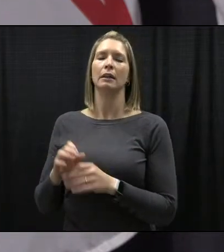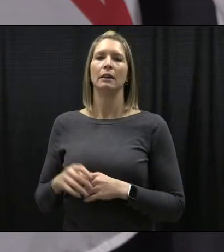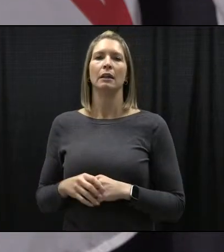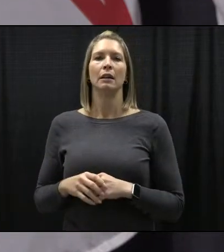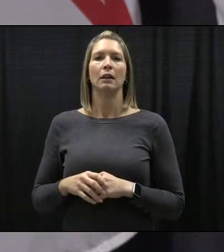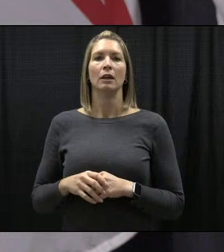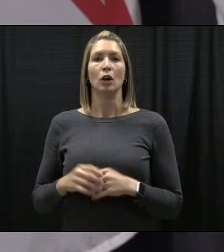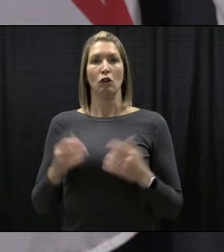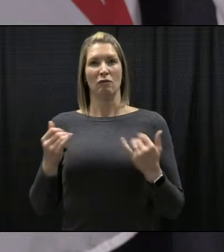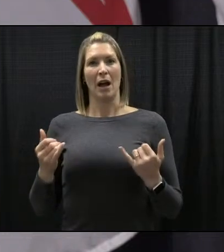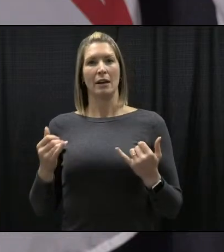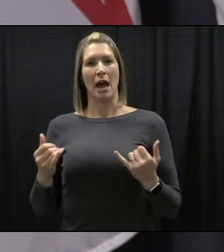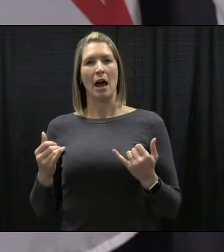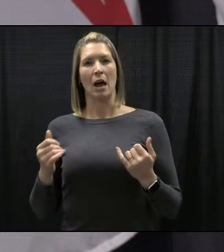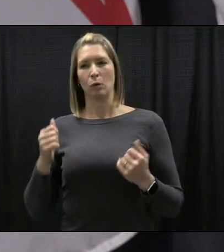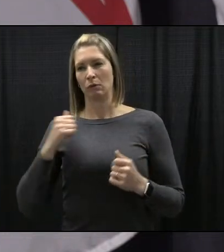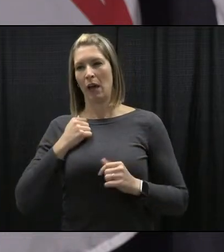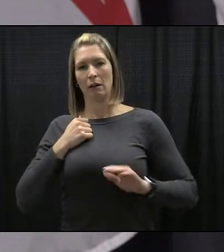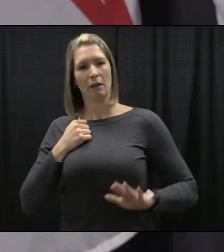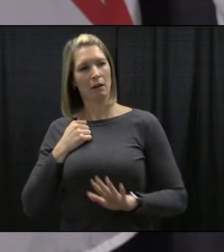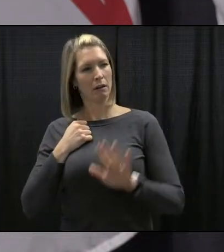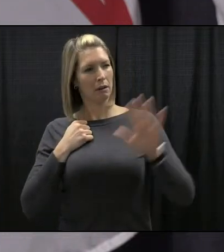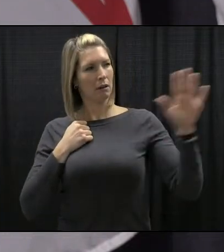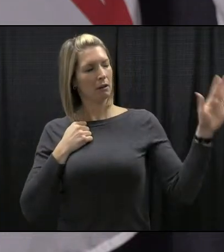that there